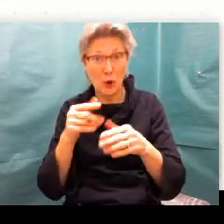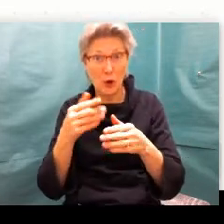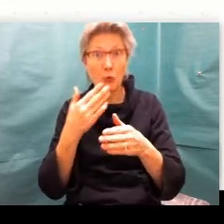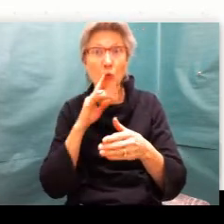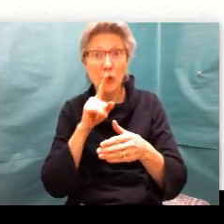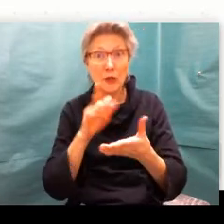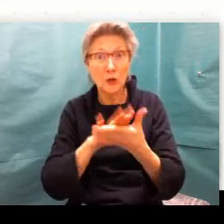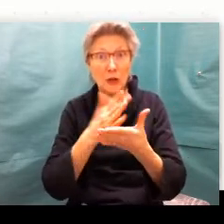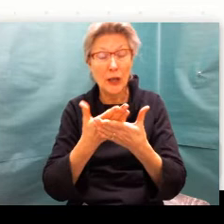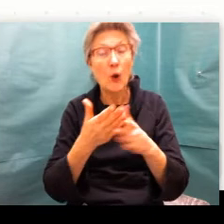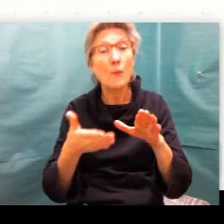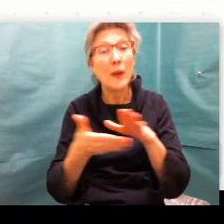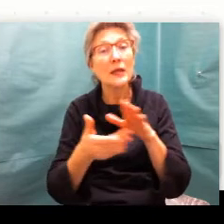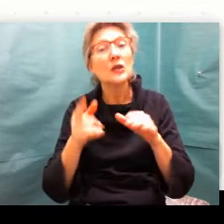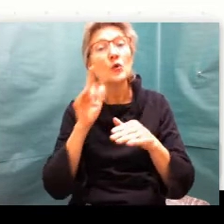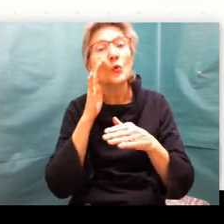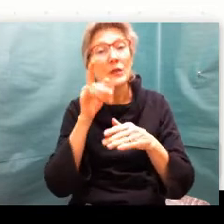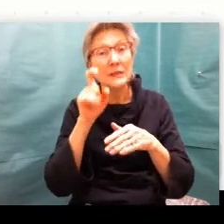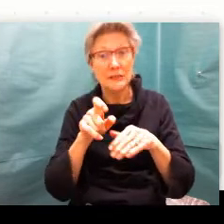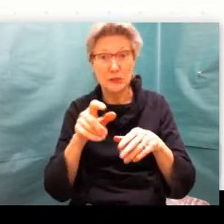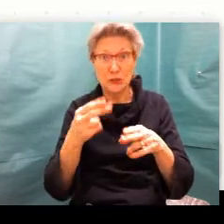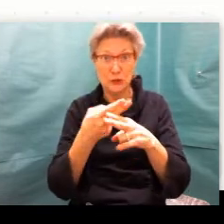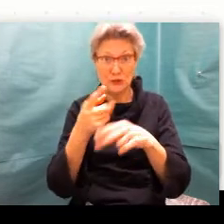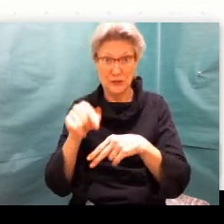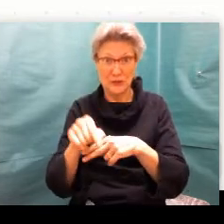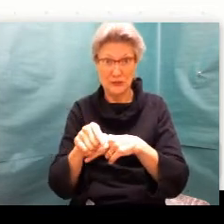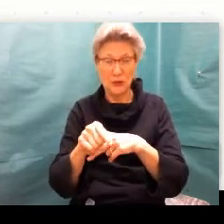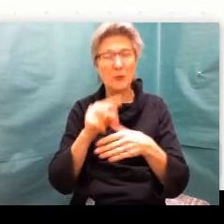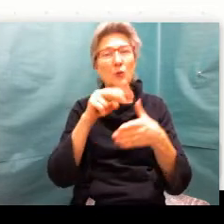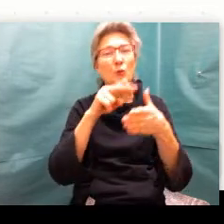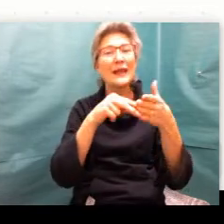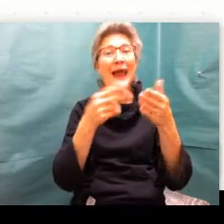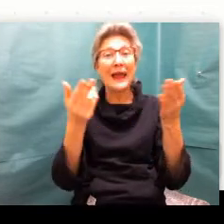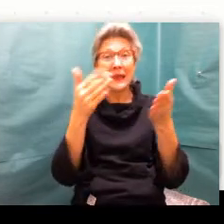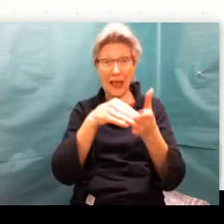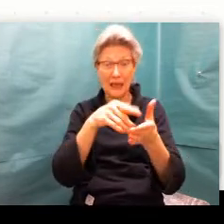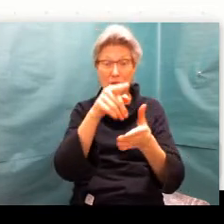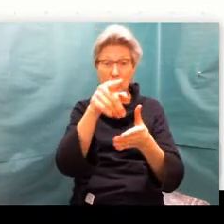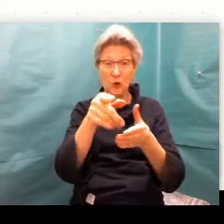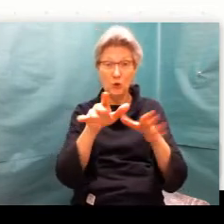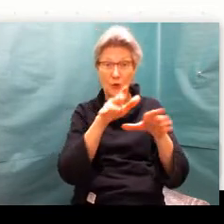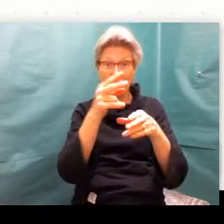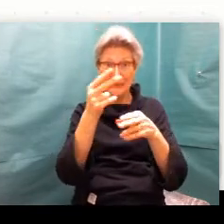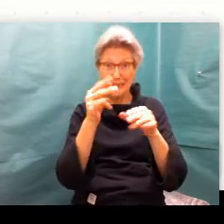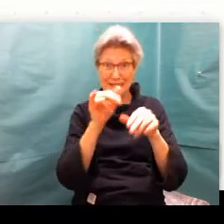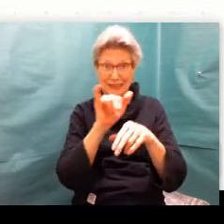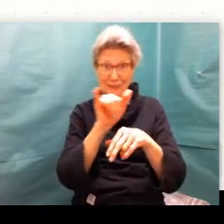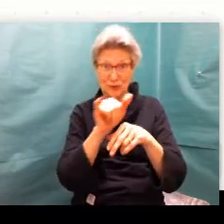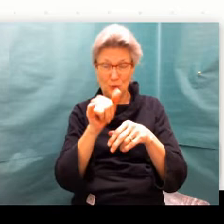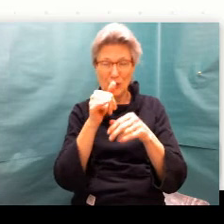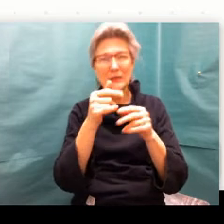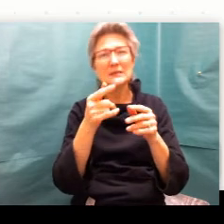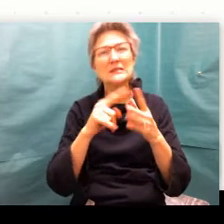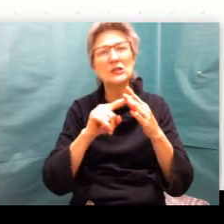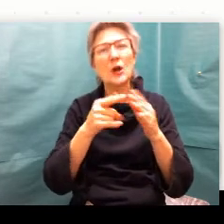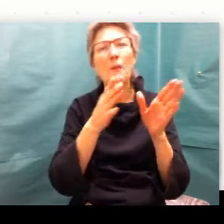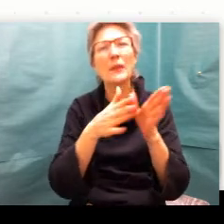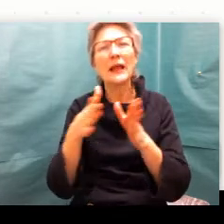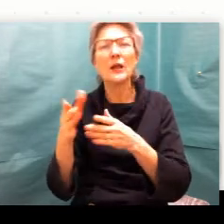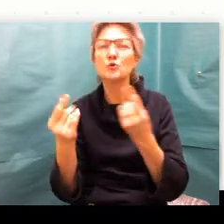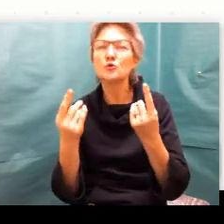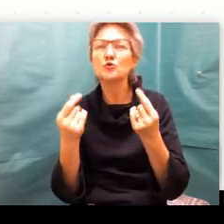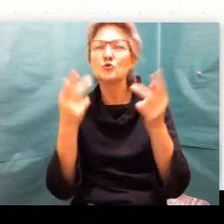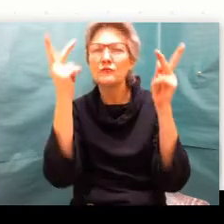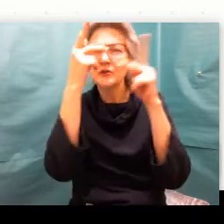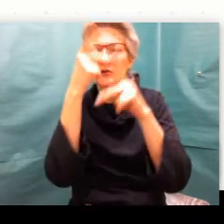we do with our word problems all the time, is I'm going to reread it in my head and I'm going to ask that you do the same, just so we can formulate a plan of what we're going to do to